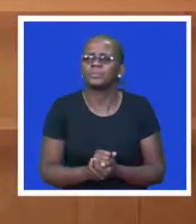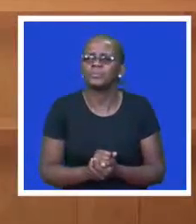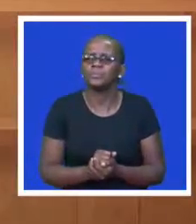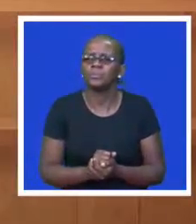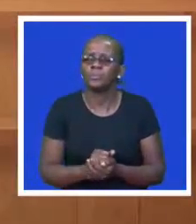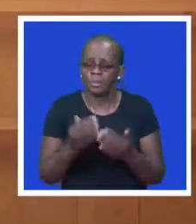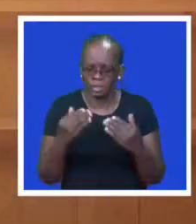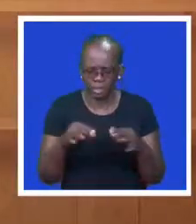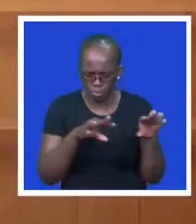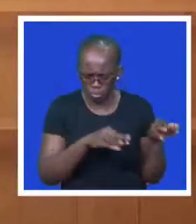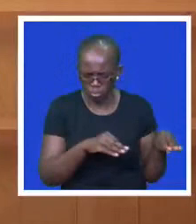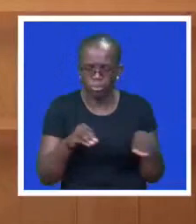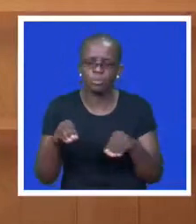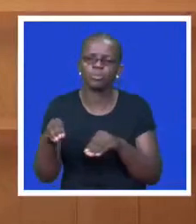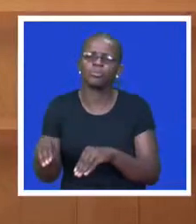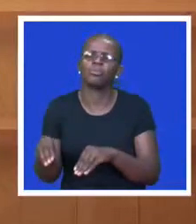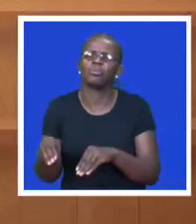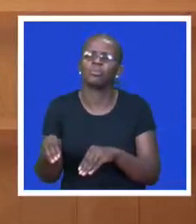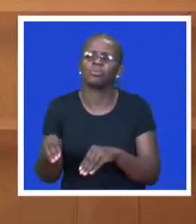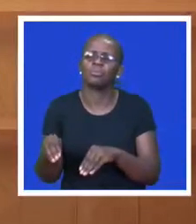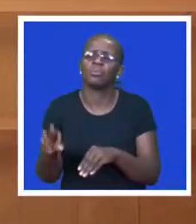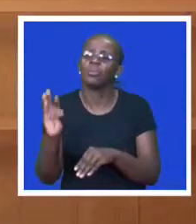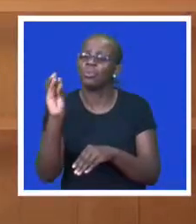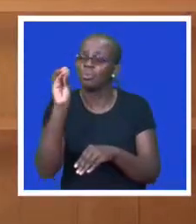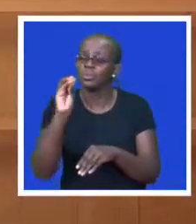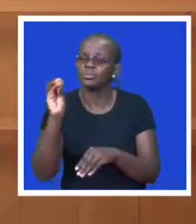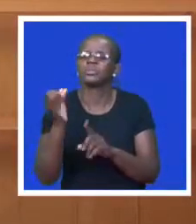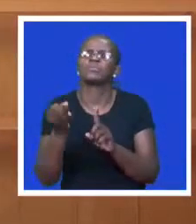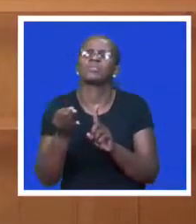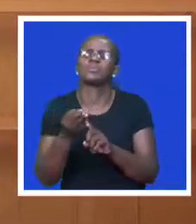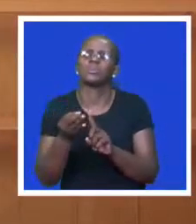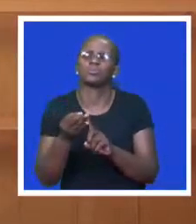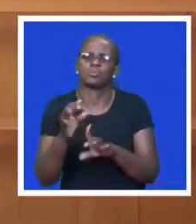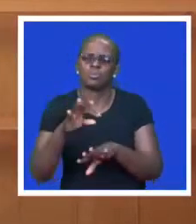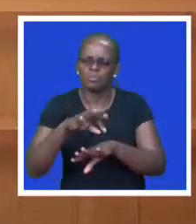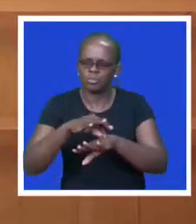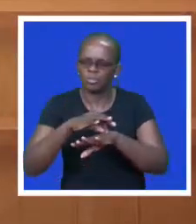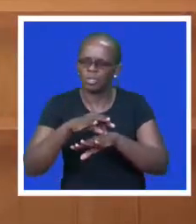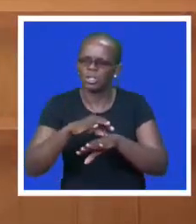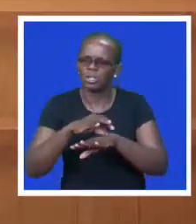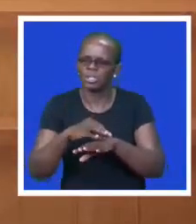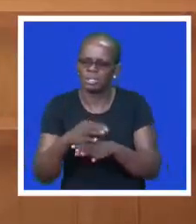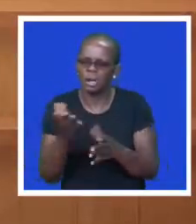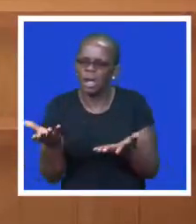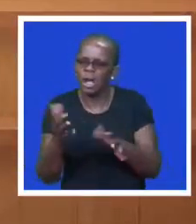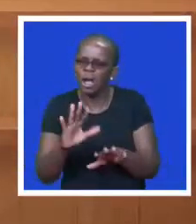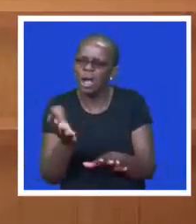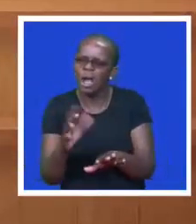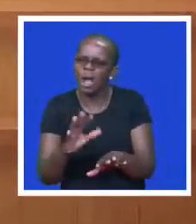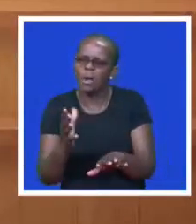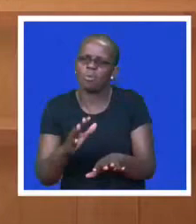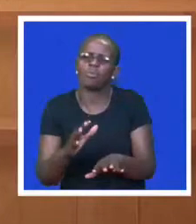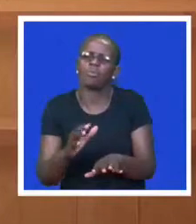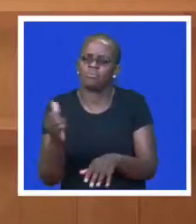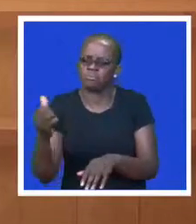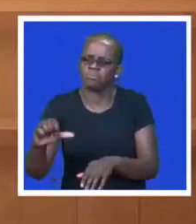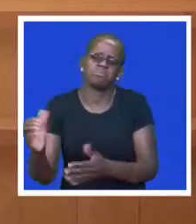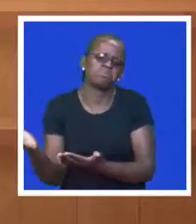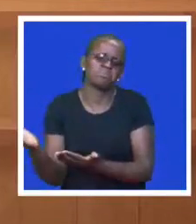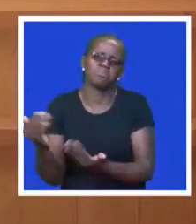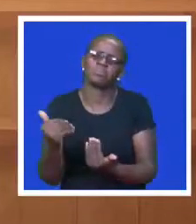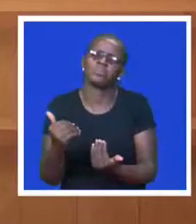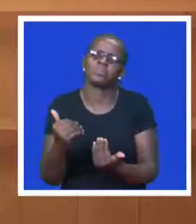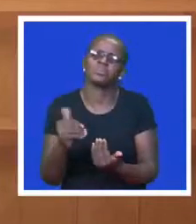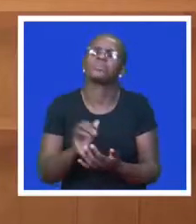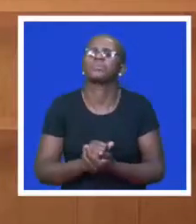move on to our next objective, which is now to relate how sin came about. We are going to talk about